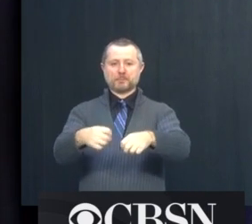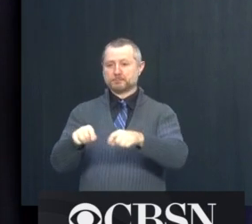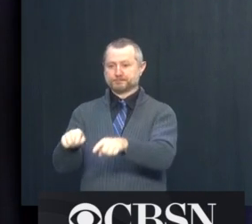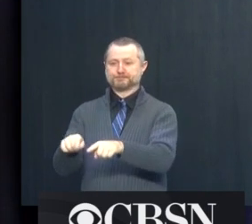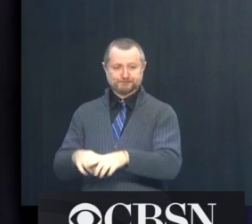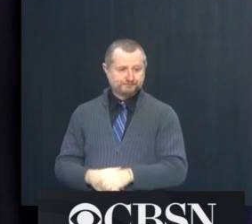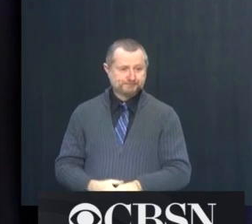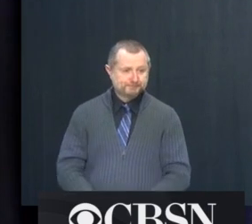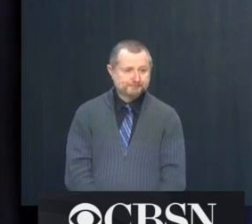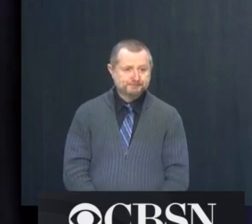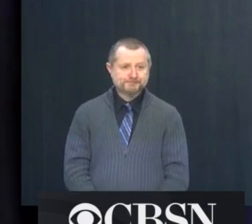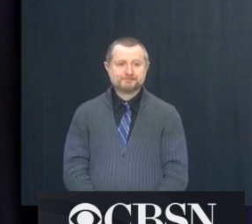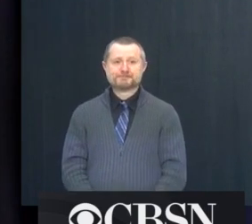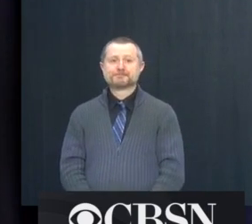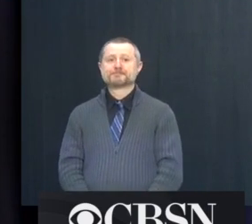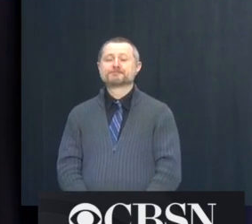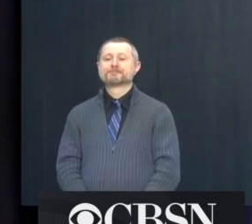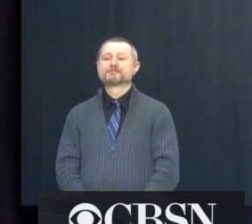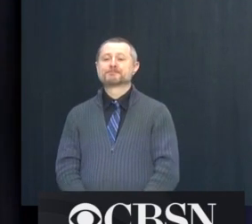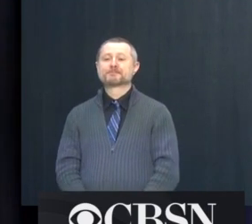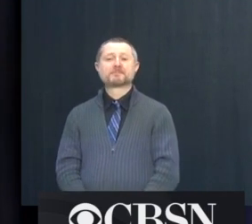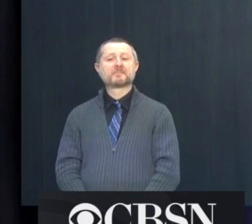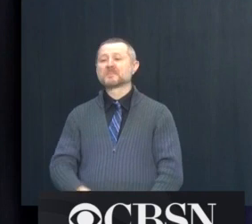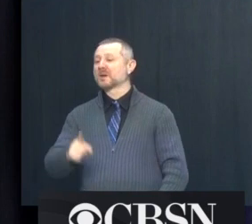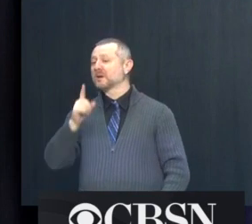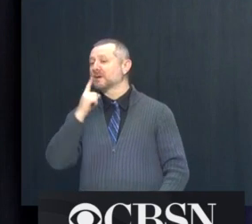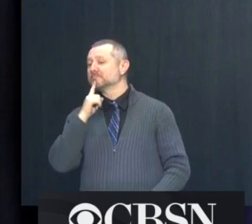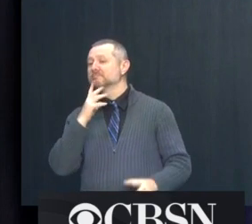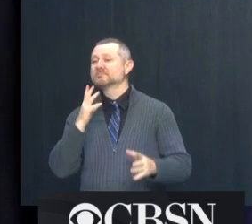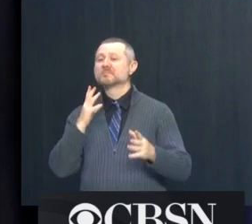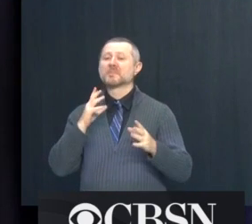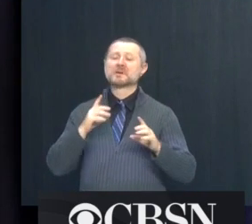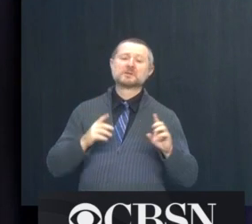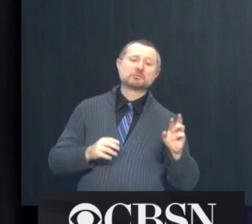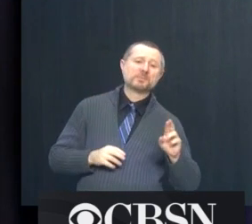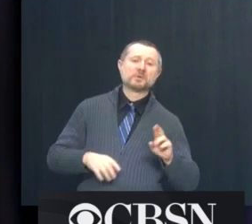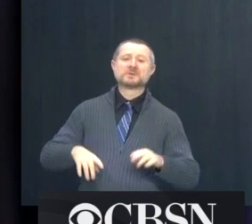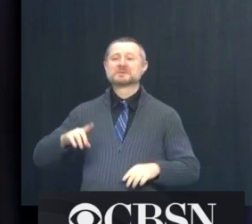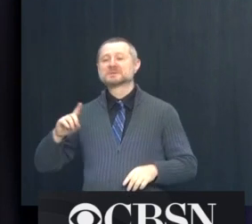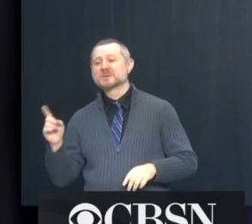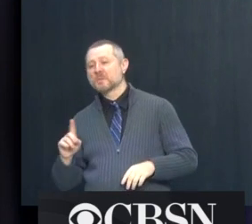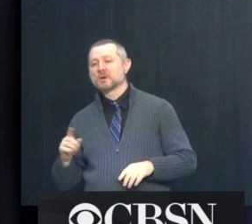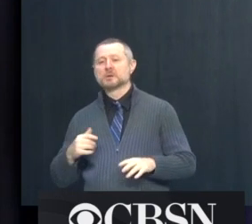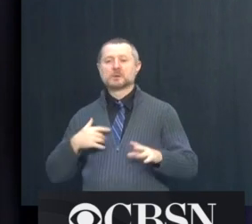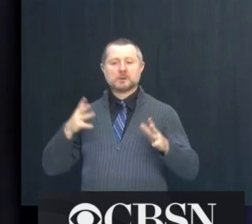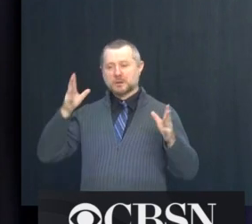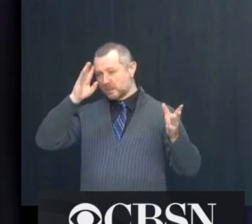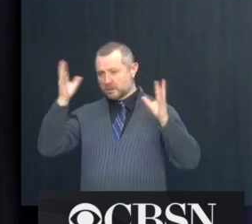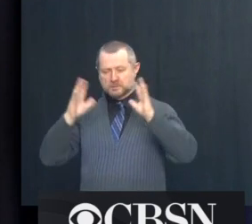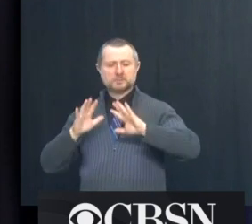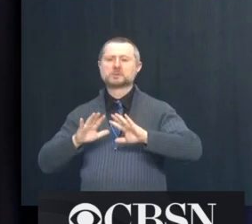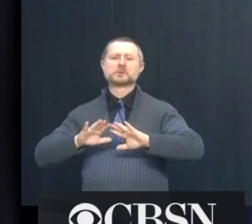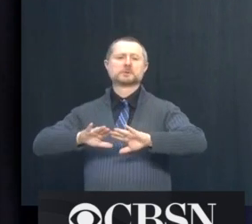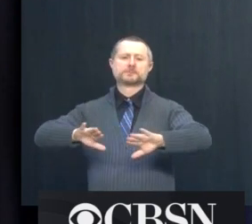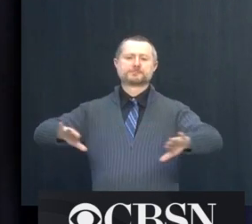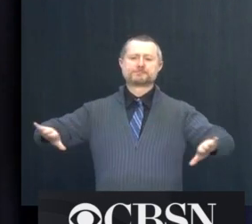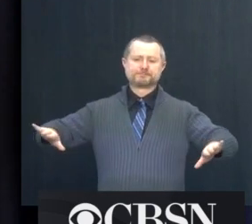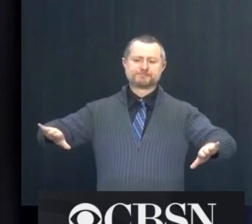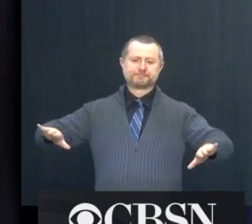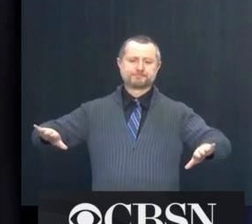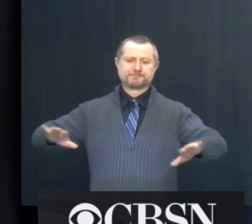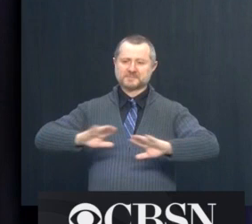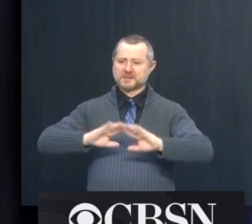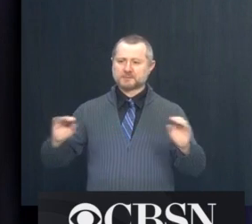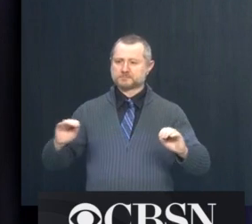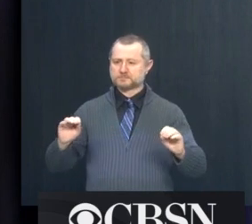truth. No political hype, no BS. We're going to have a problem in the hospitals. I'm telling you